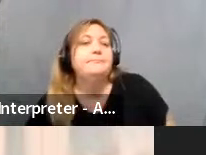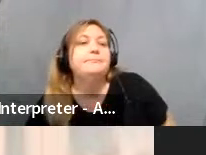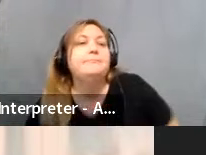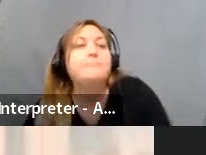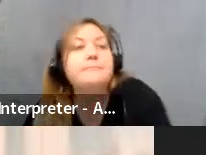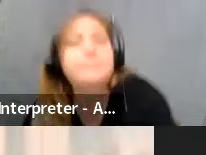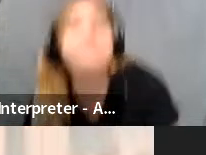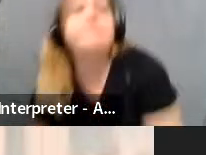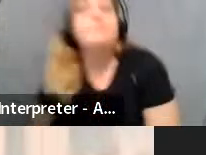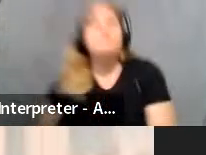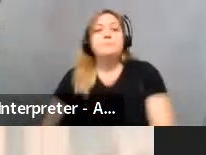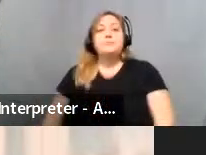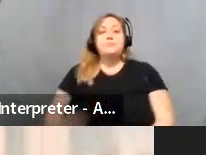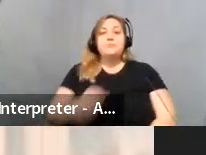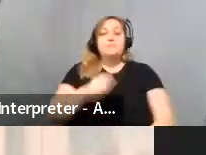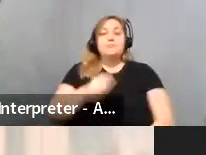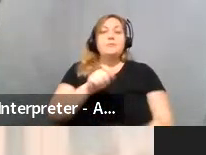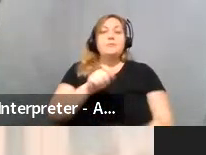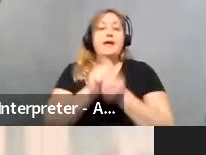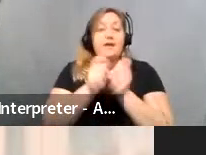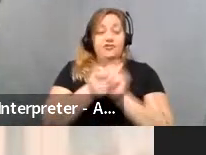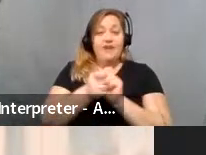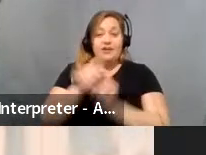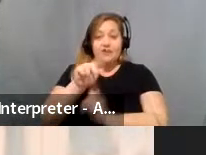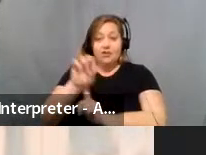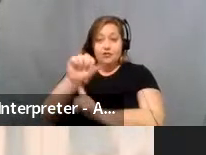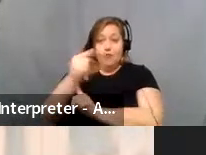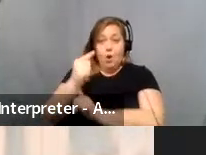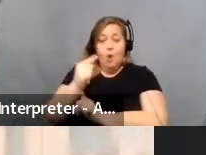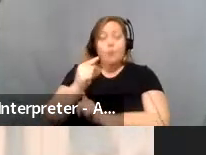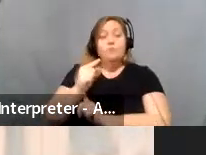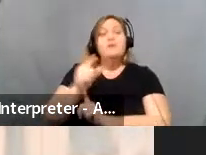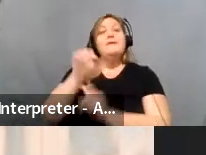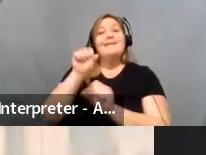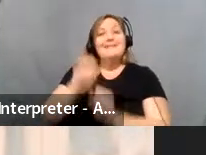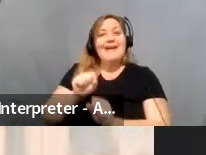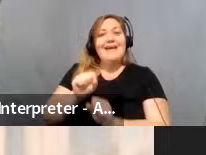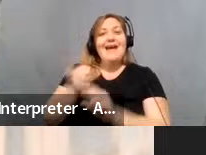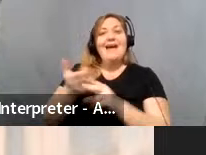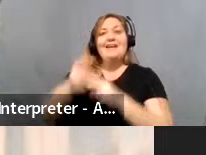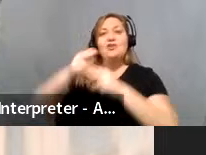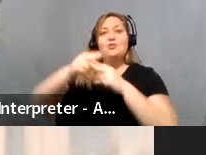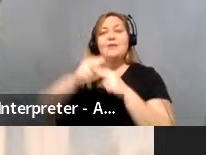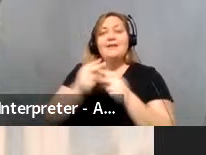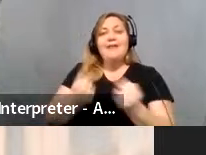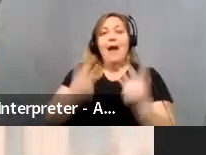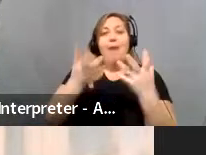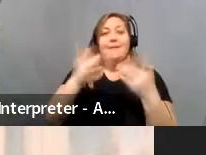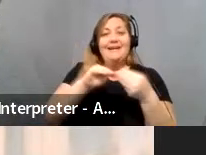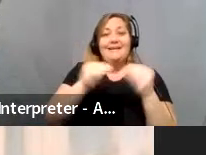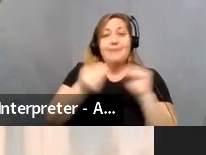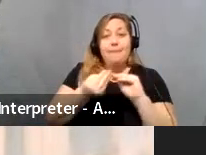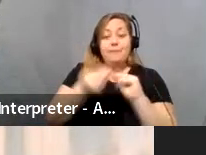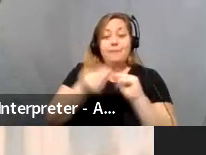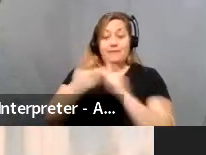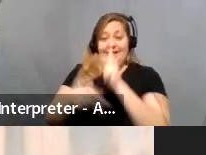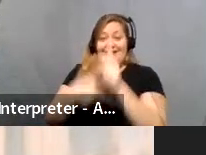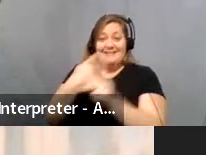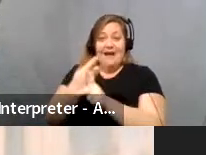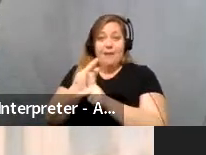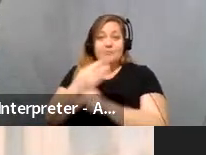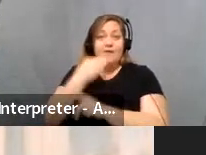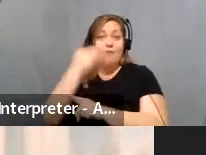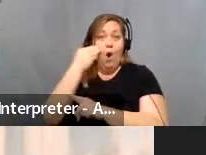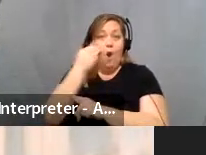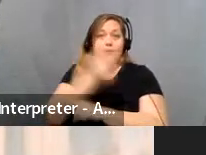Changing our zoning can respond to these issues by increasing the number and types of homes available in every neighborhood